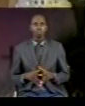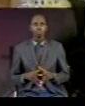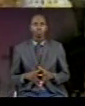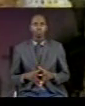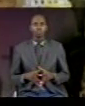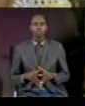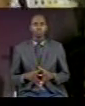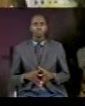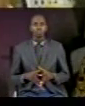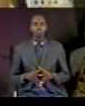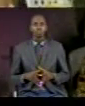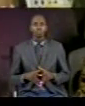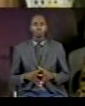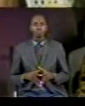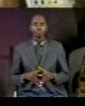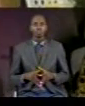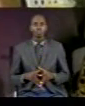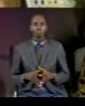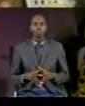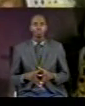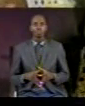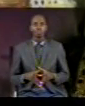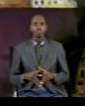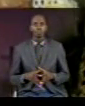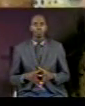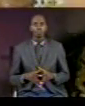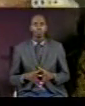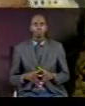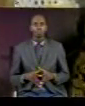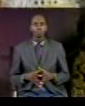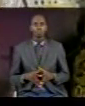Please do that quickly. I'm waiting for you.